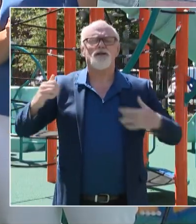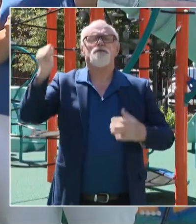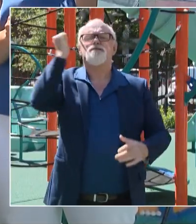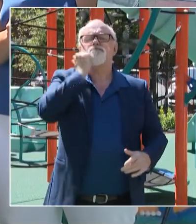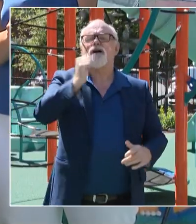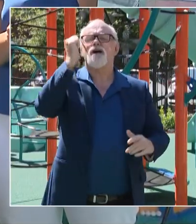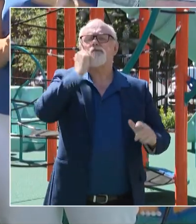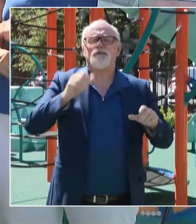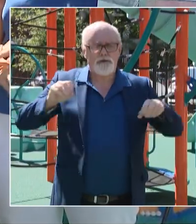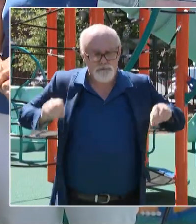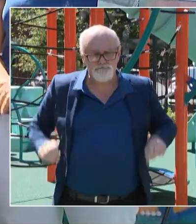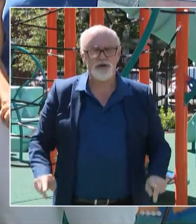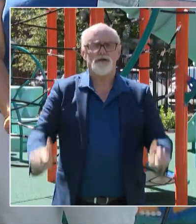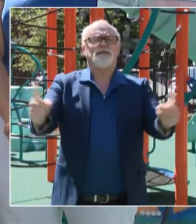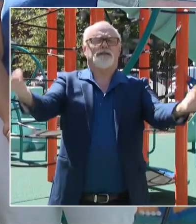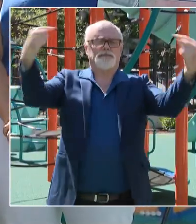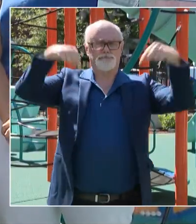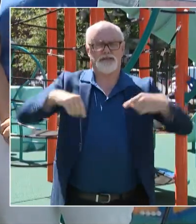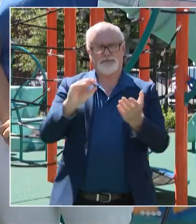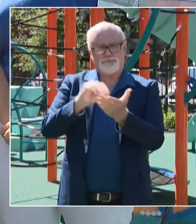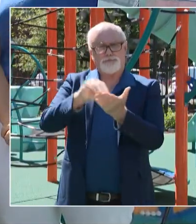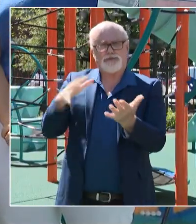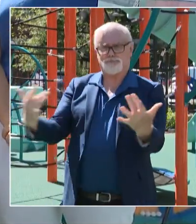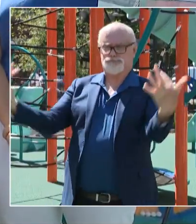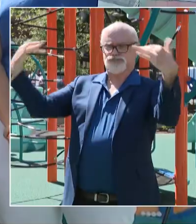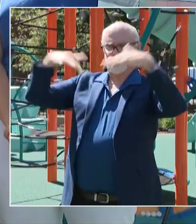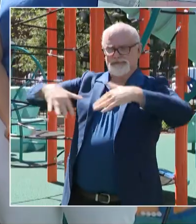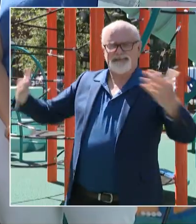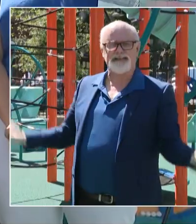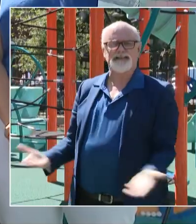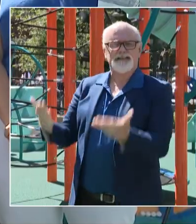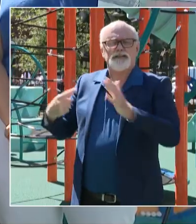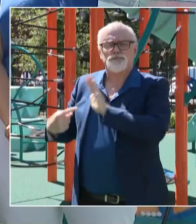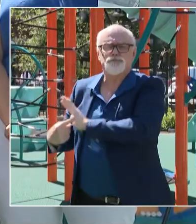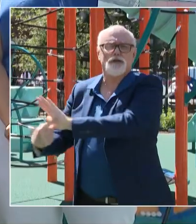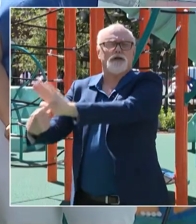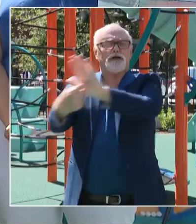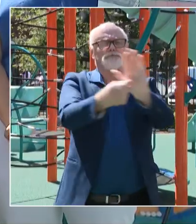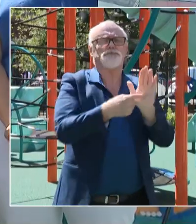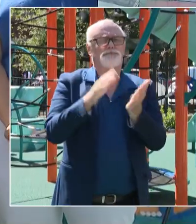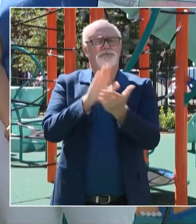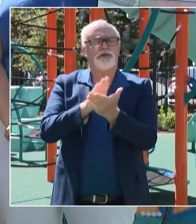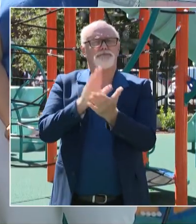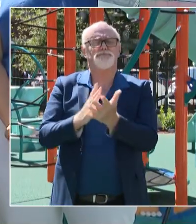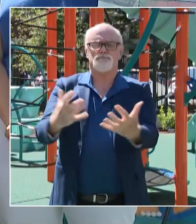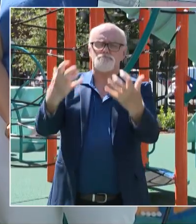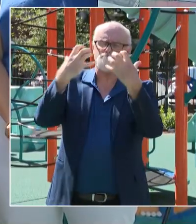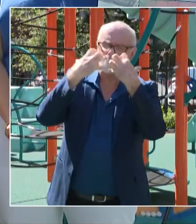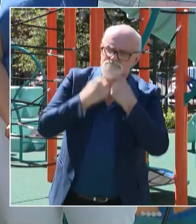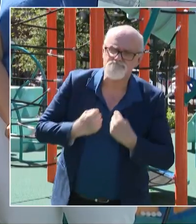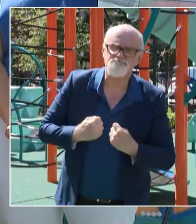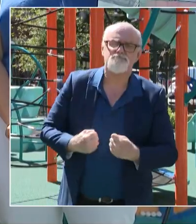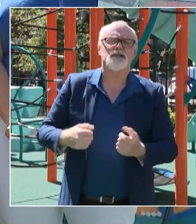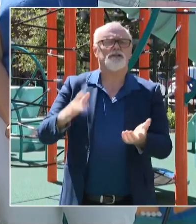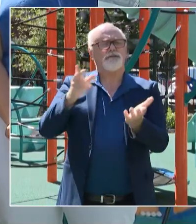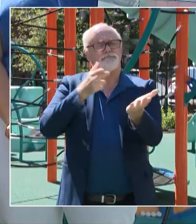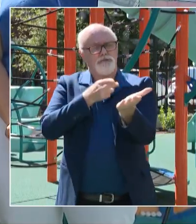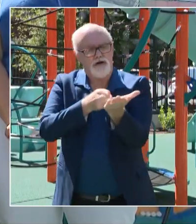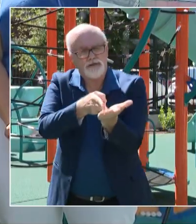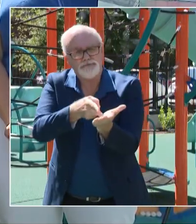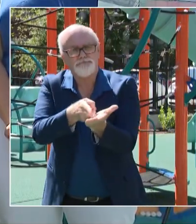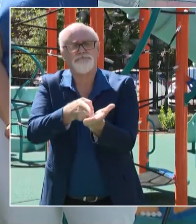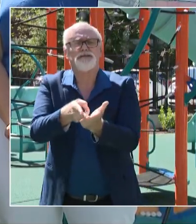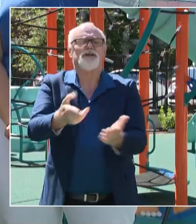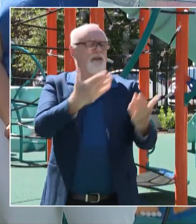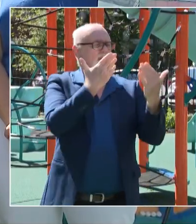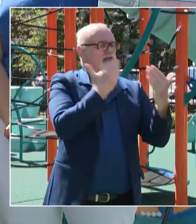building represents the perfect place for us to demonstrate our school's values, act with integrity, live graciously, lead by